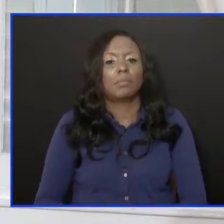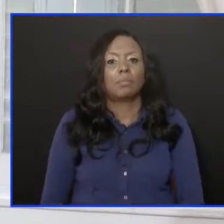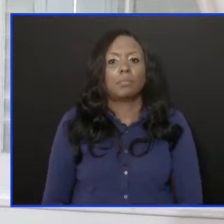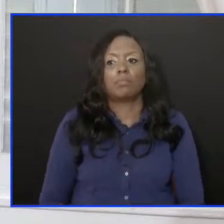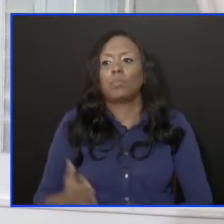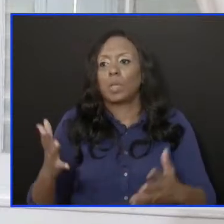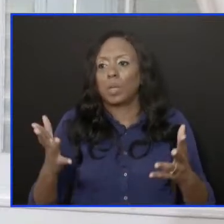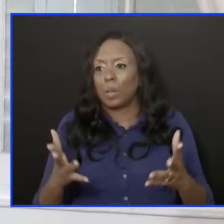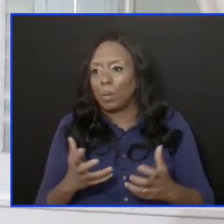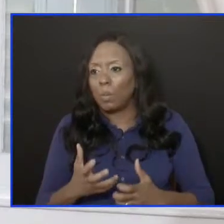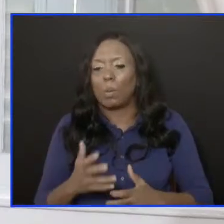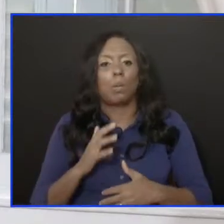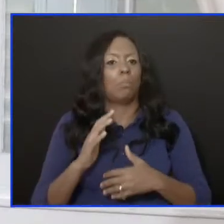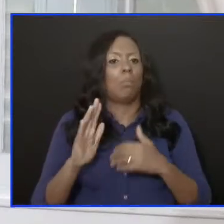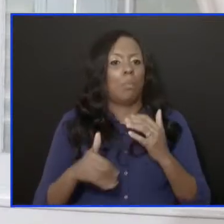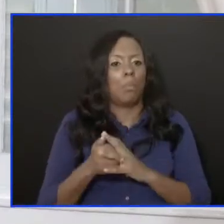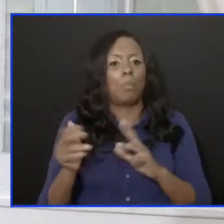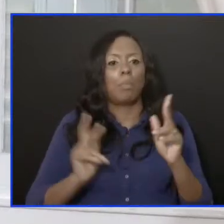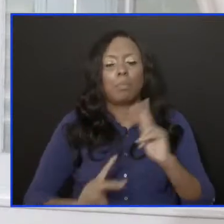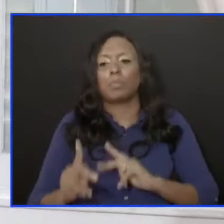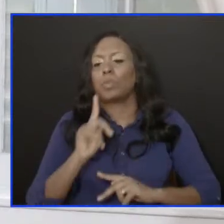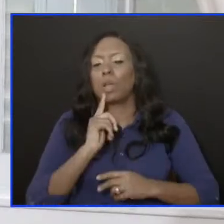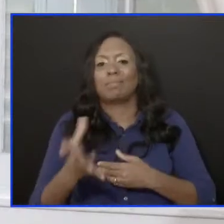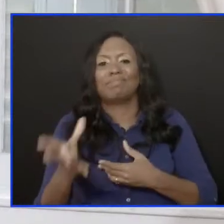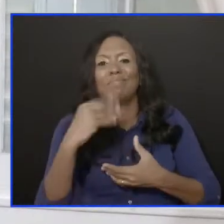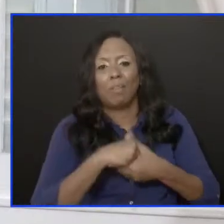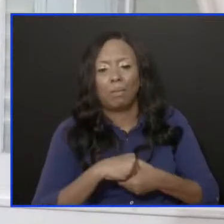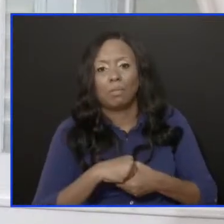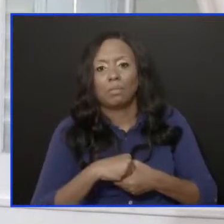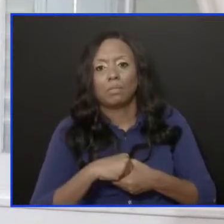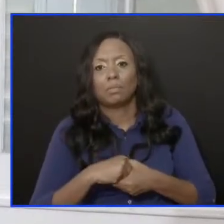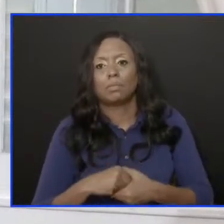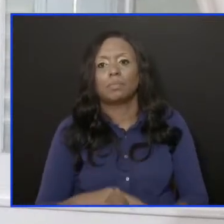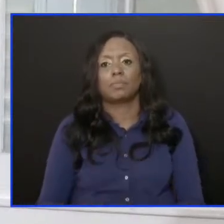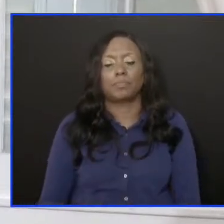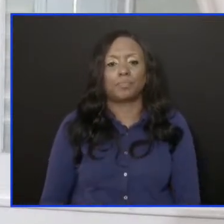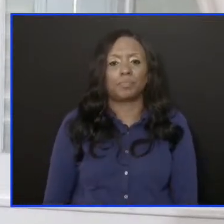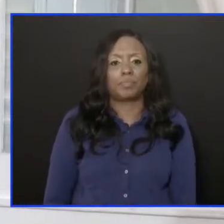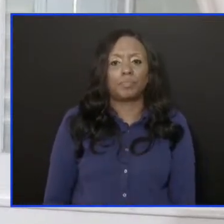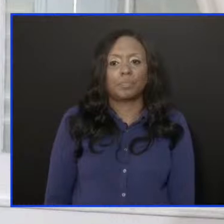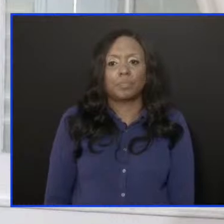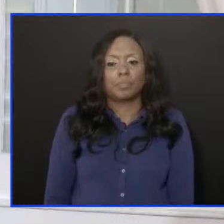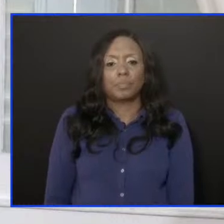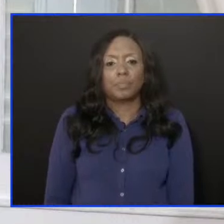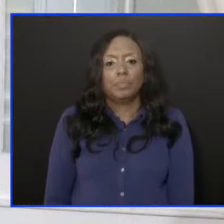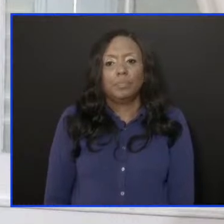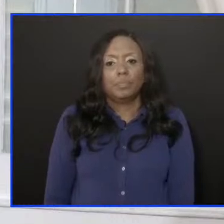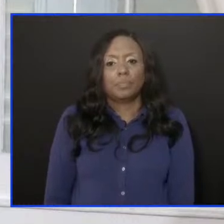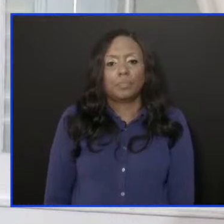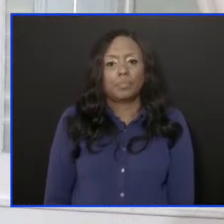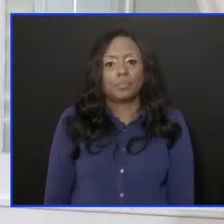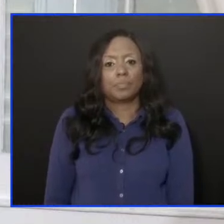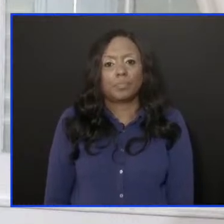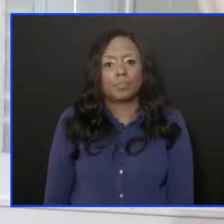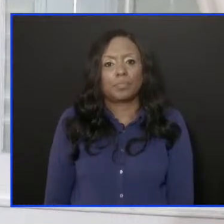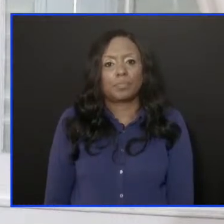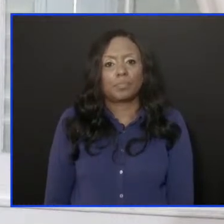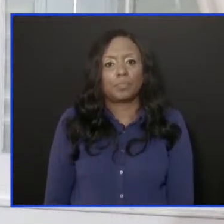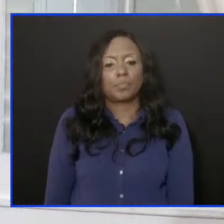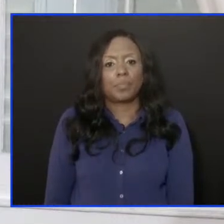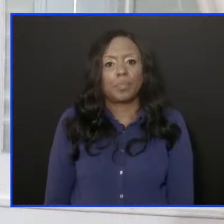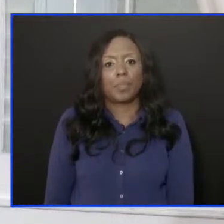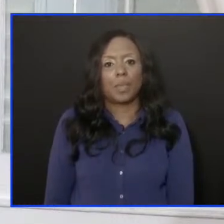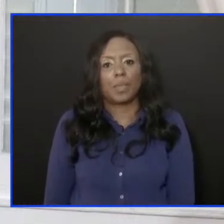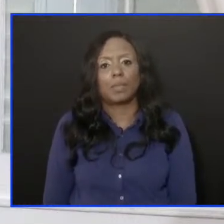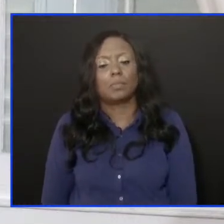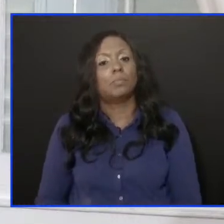buy-in of the stakeholders. But I want to report that we have made significant progress. Some of the things